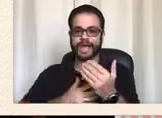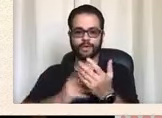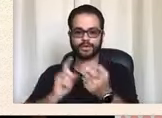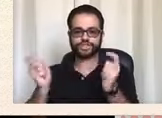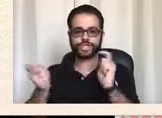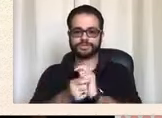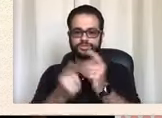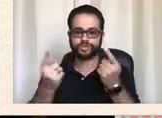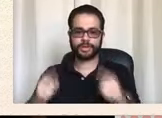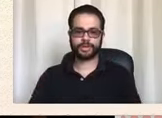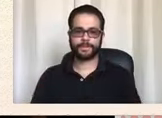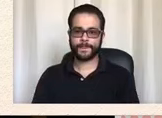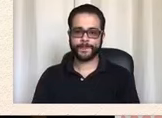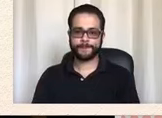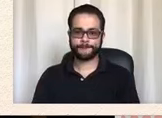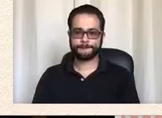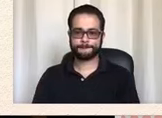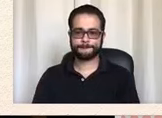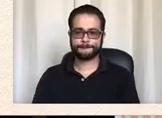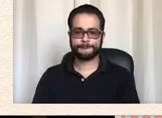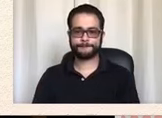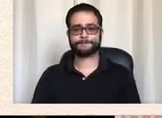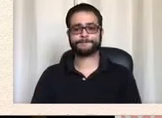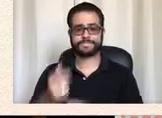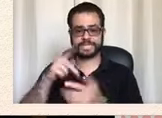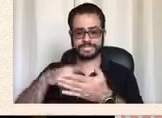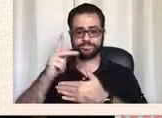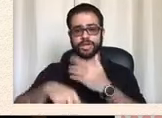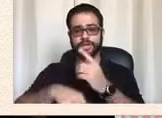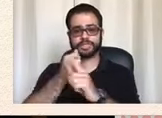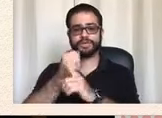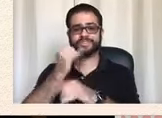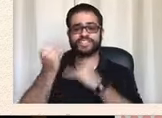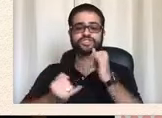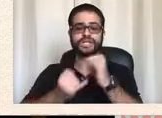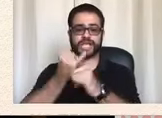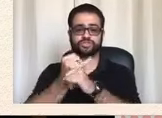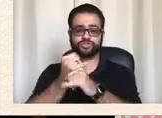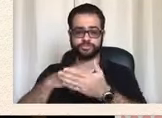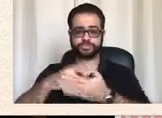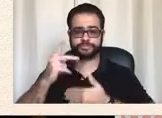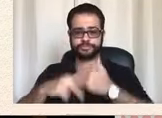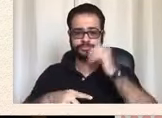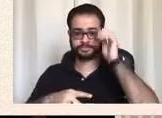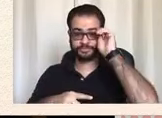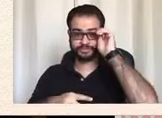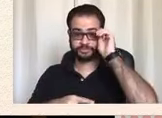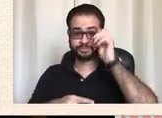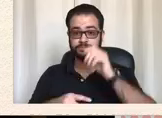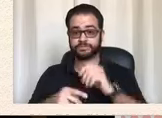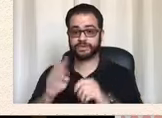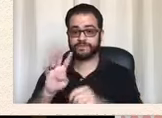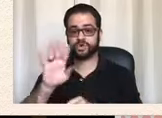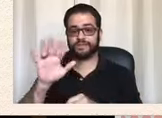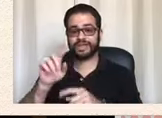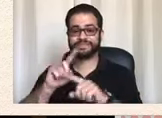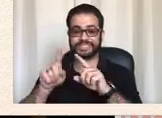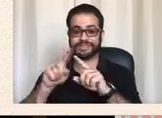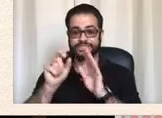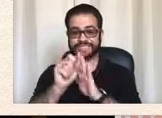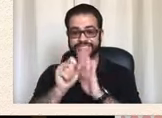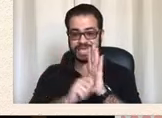Okay, so it's an international program. Partners is an international program. It's in 45 different states, at least. It fluctuates a little bit from year to